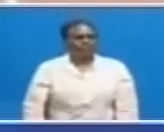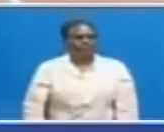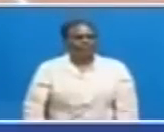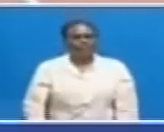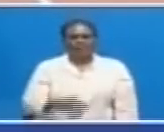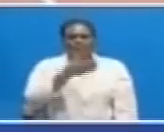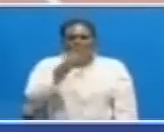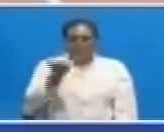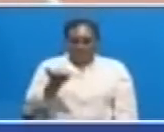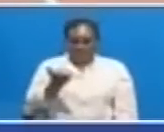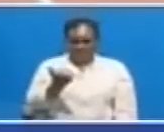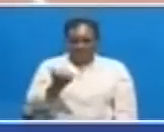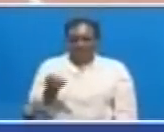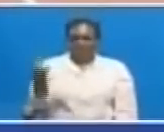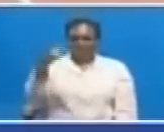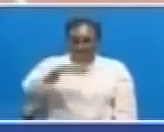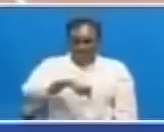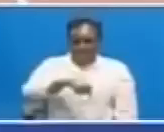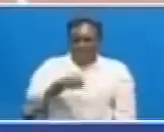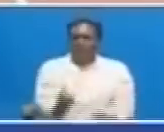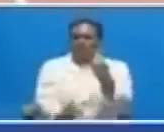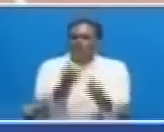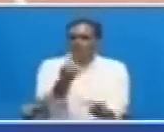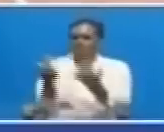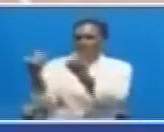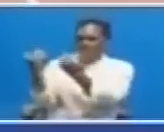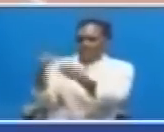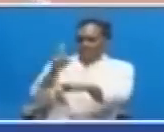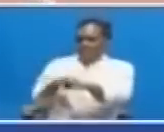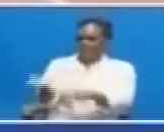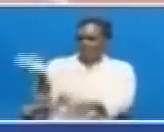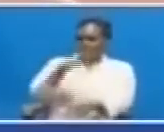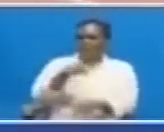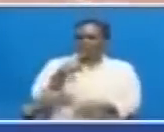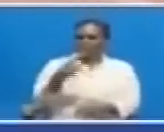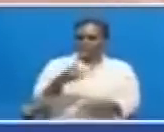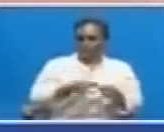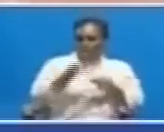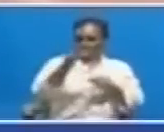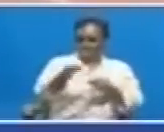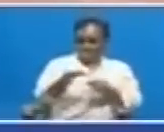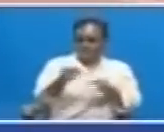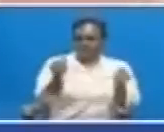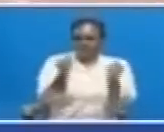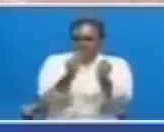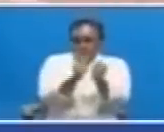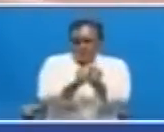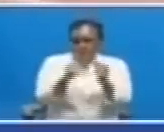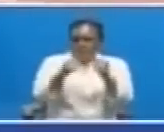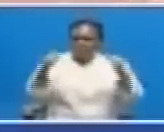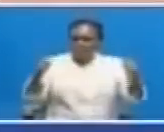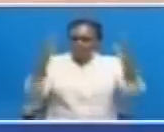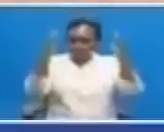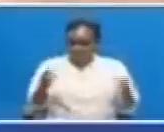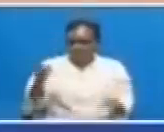The best from Mukamba was yet to come, and fireworks were expected when he returned to the track in the 100 meters dash alongside fierce rival Marco